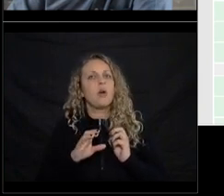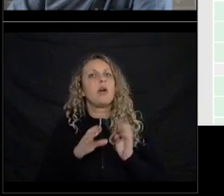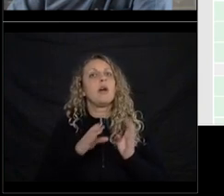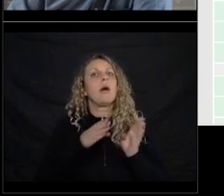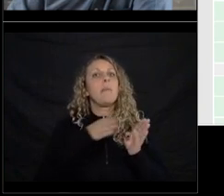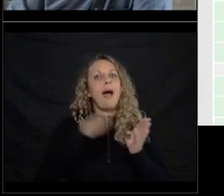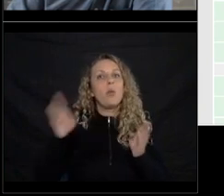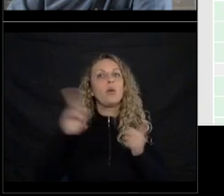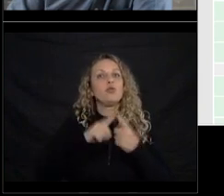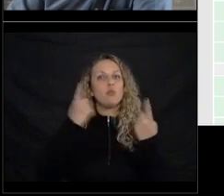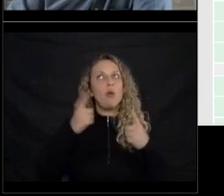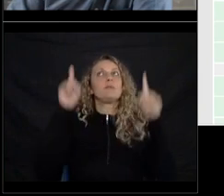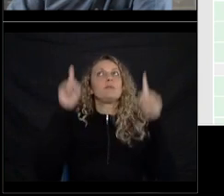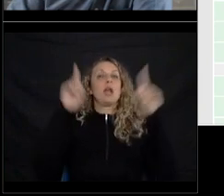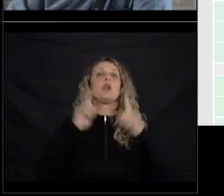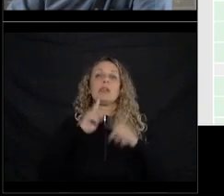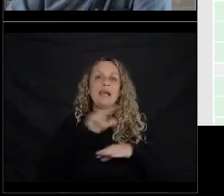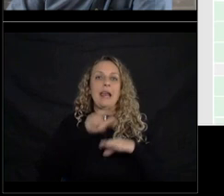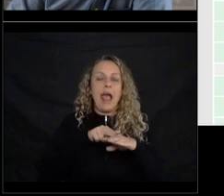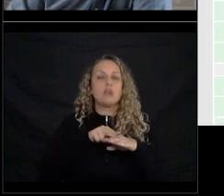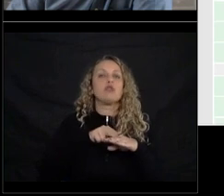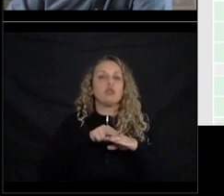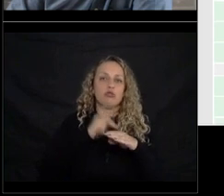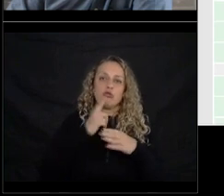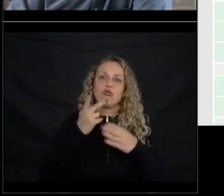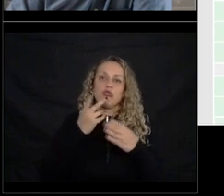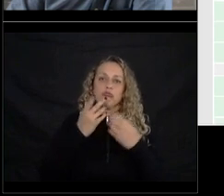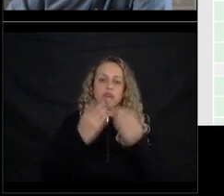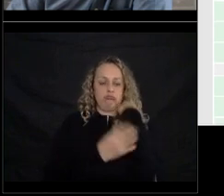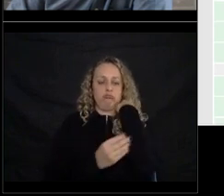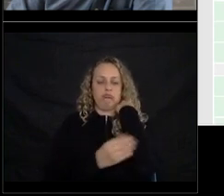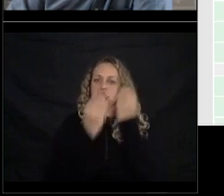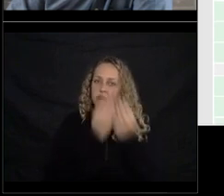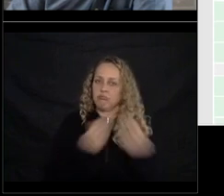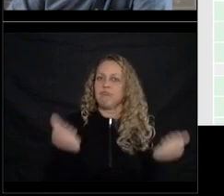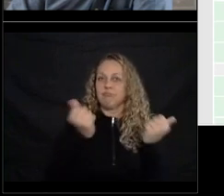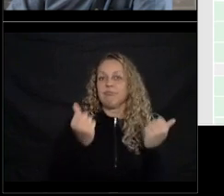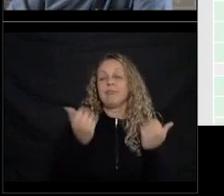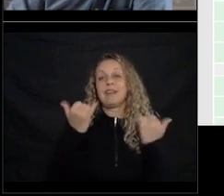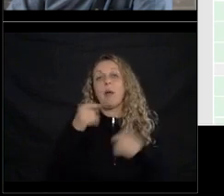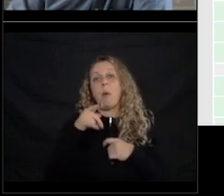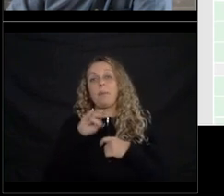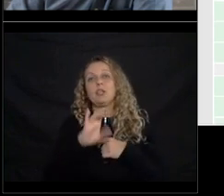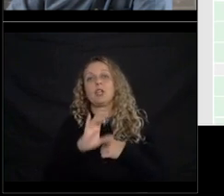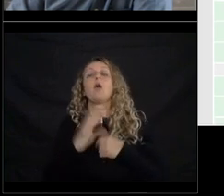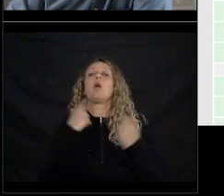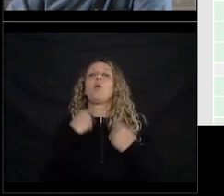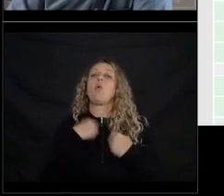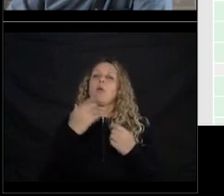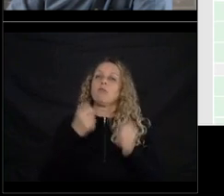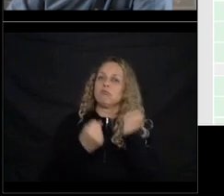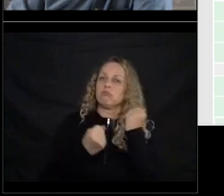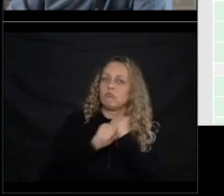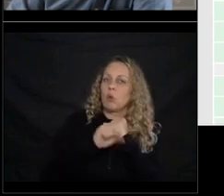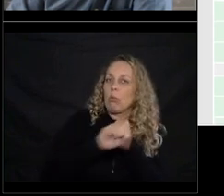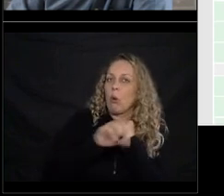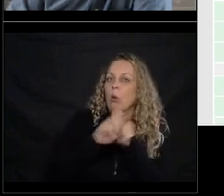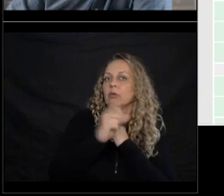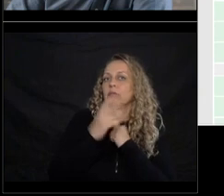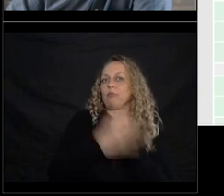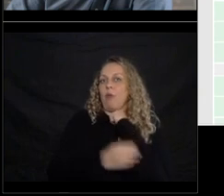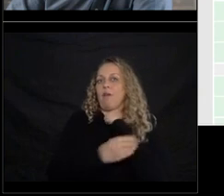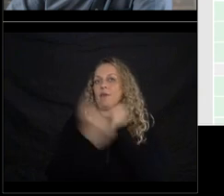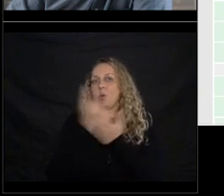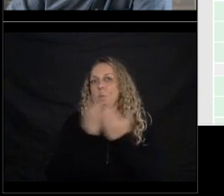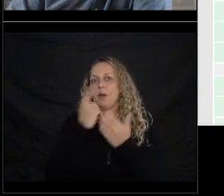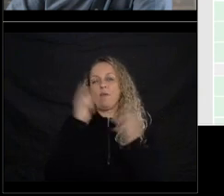Pathways to Prosperity, is part of a national movement to end poverty. And whereas Circles of Palm Beach County is promoting Poverty Awareness Week to increase awareness to issues